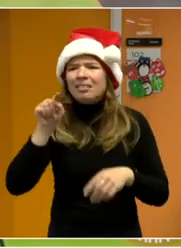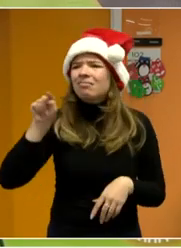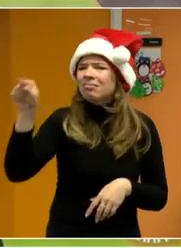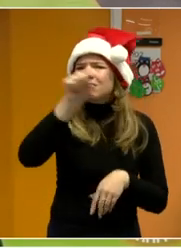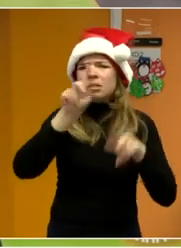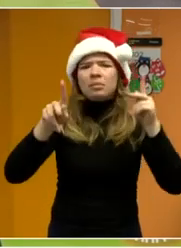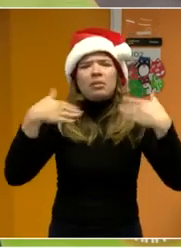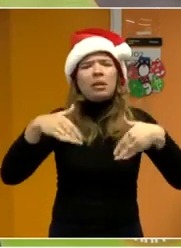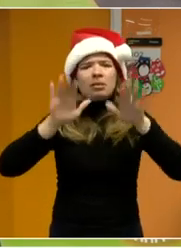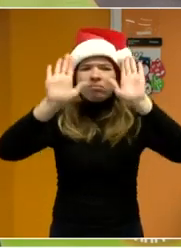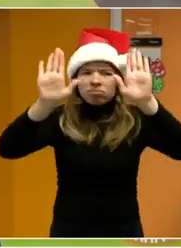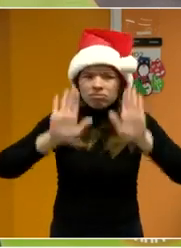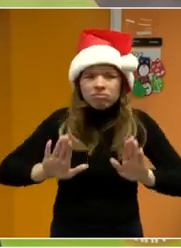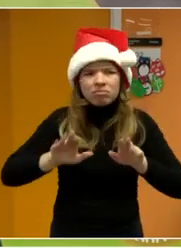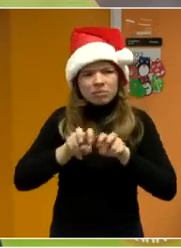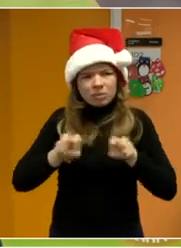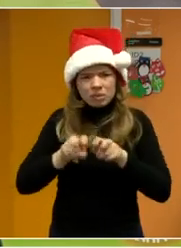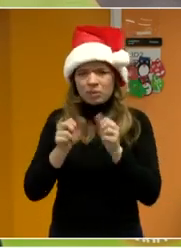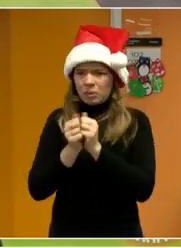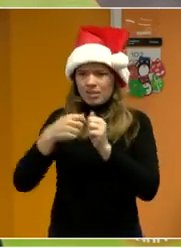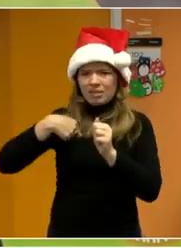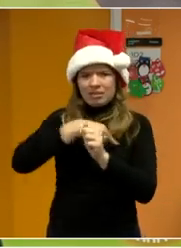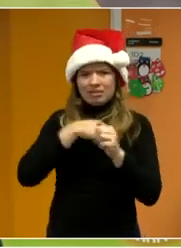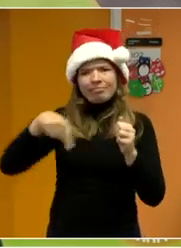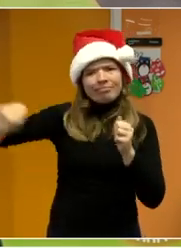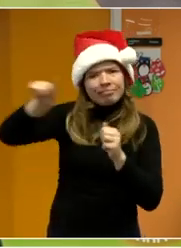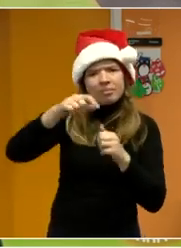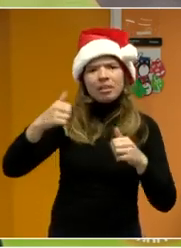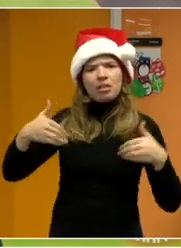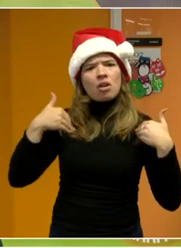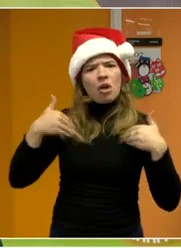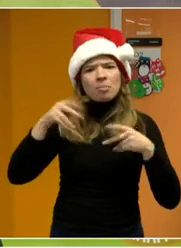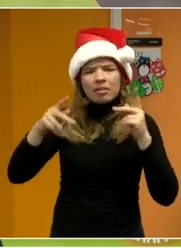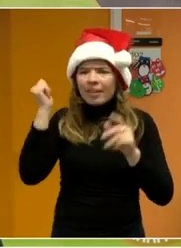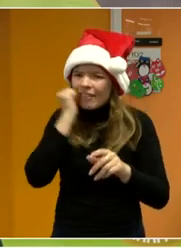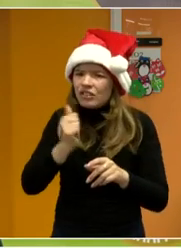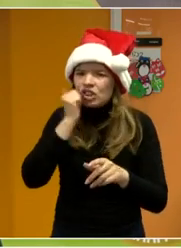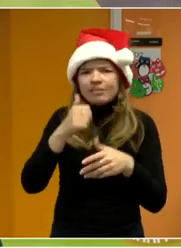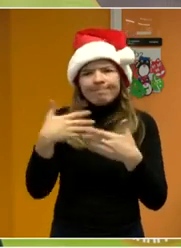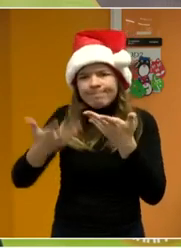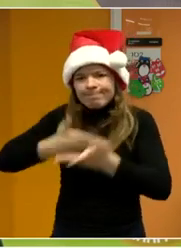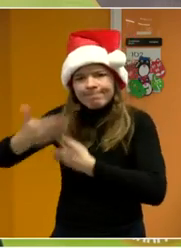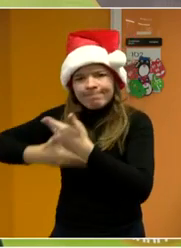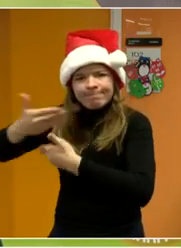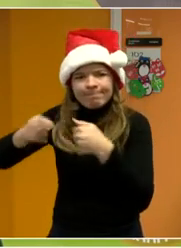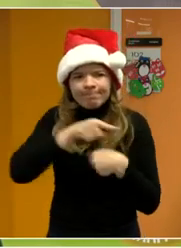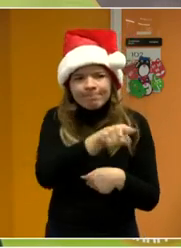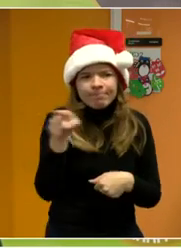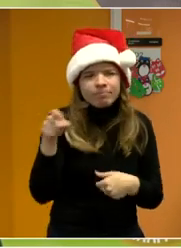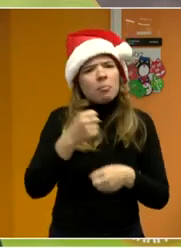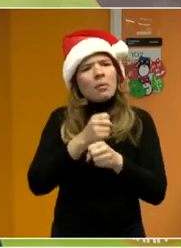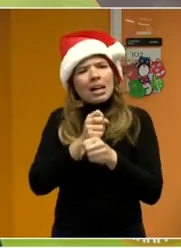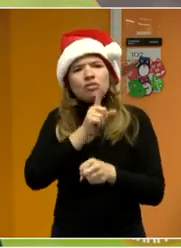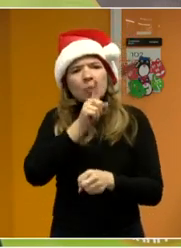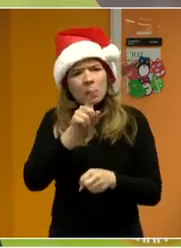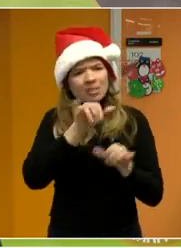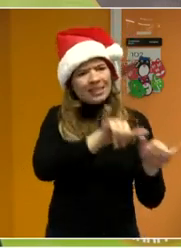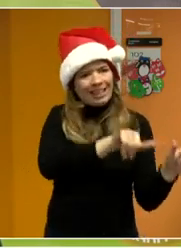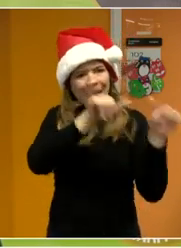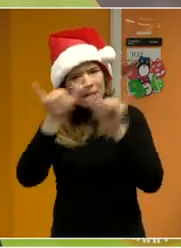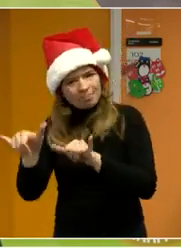who are working with young people every single day to make sure, like Destiny, that they are